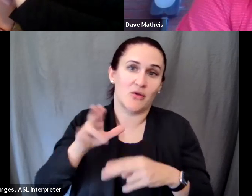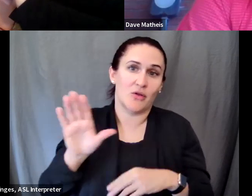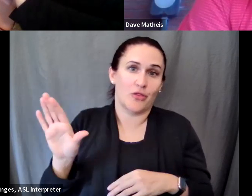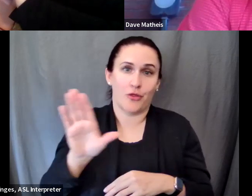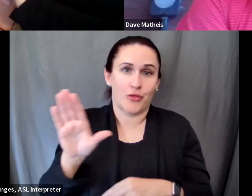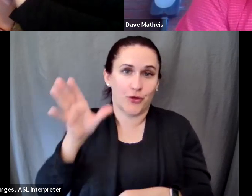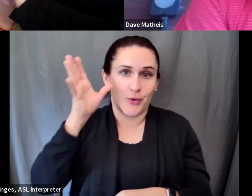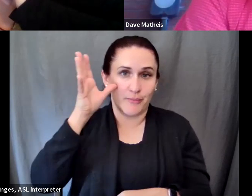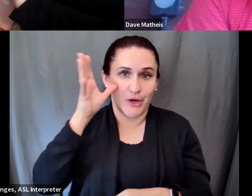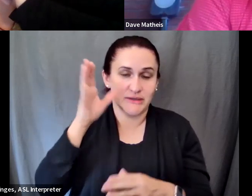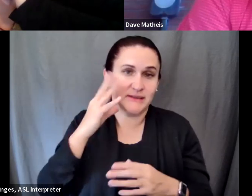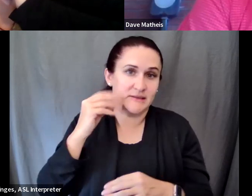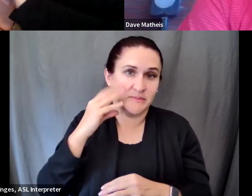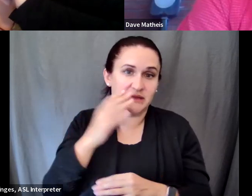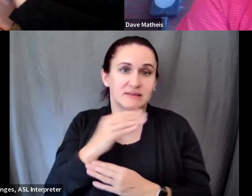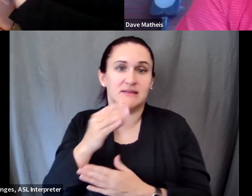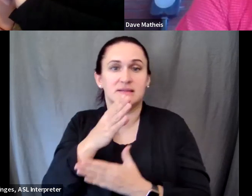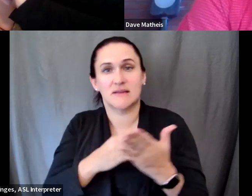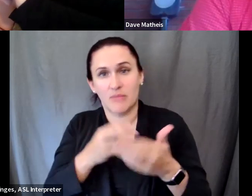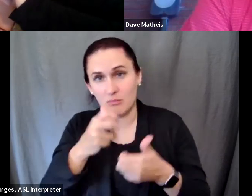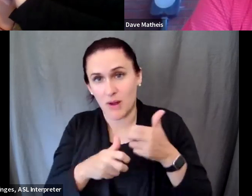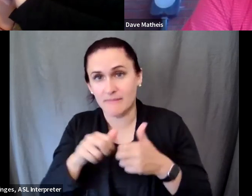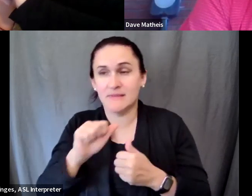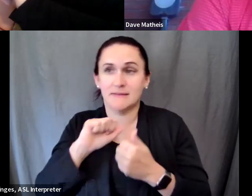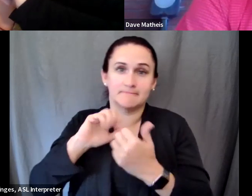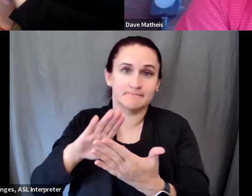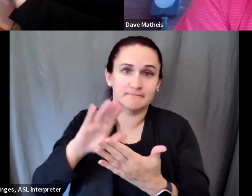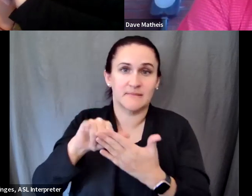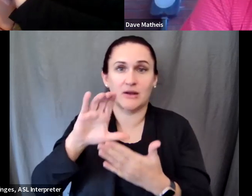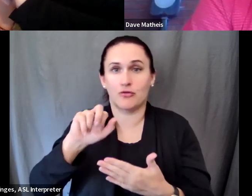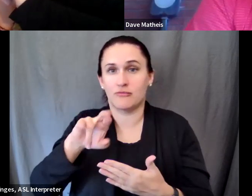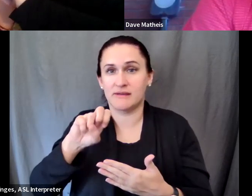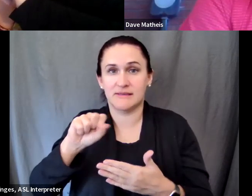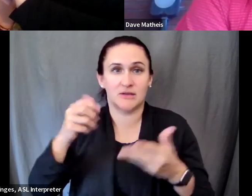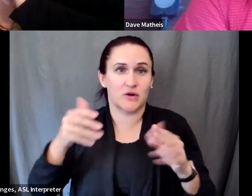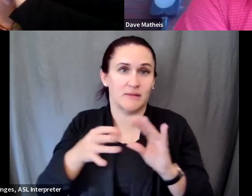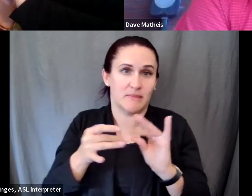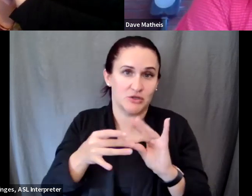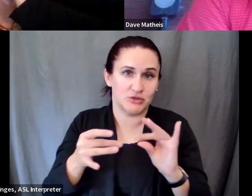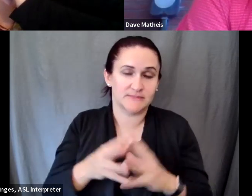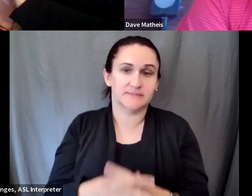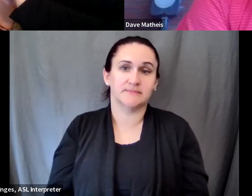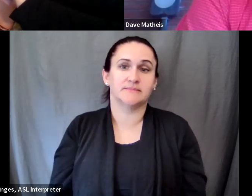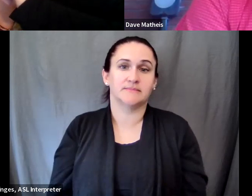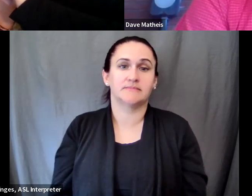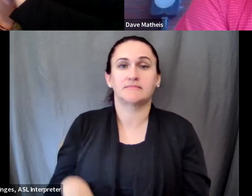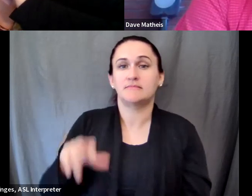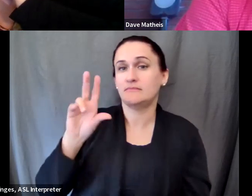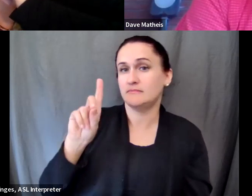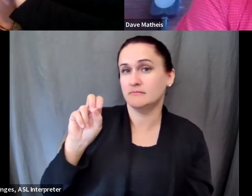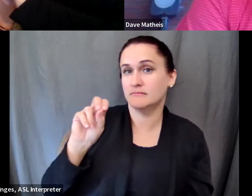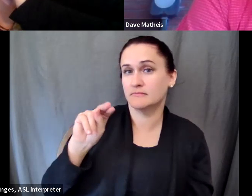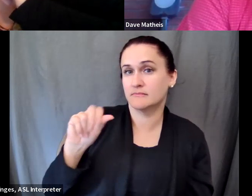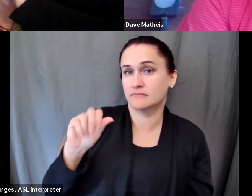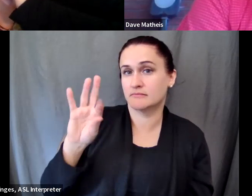experiences and some of the problems they had, which Carissa's mentioned already. Donna Fox